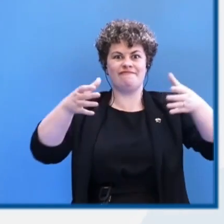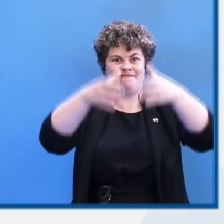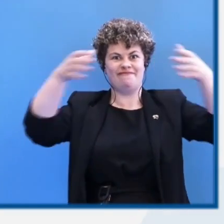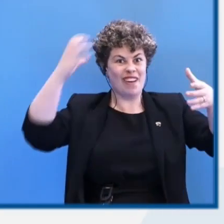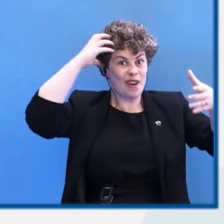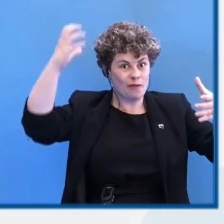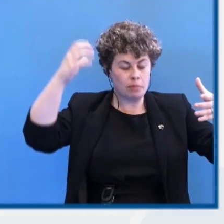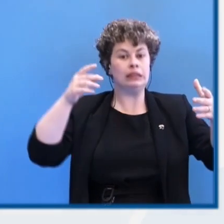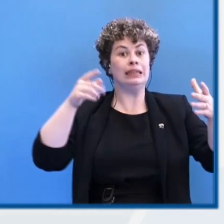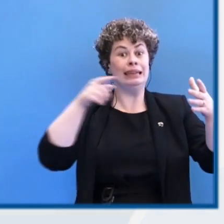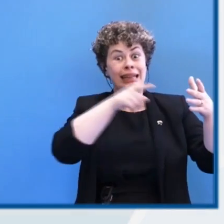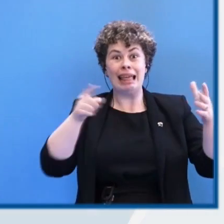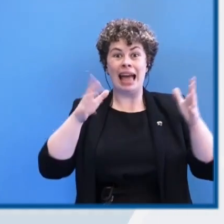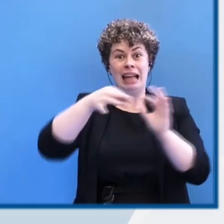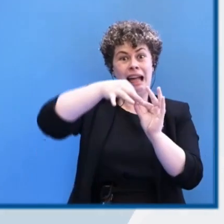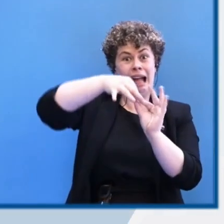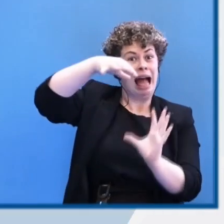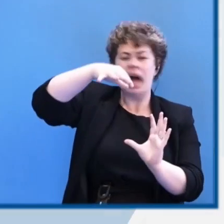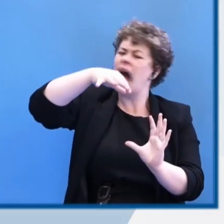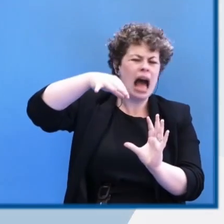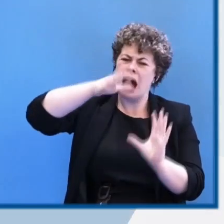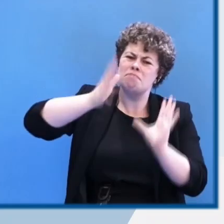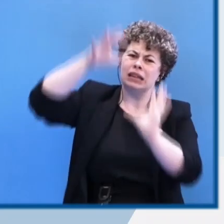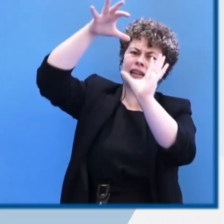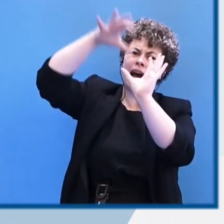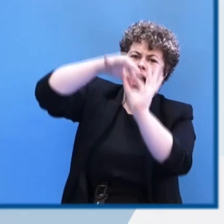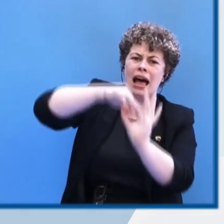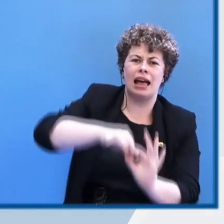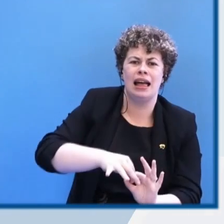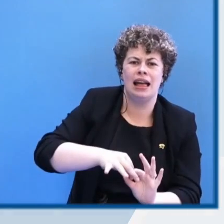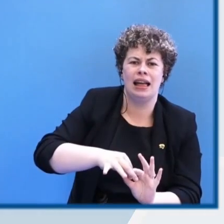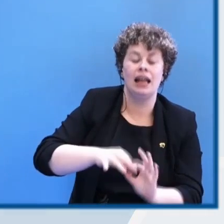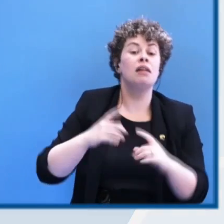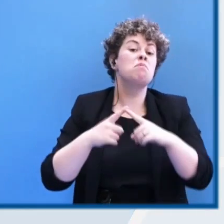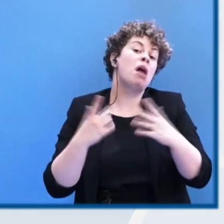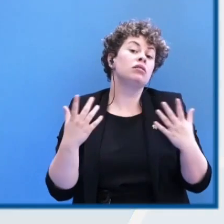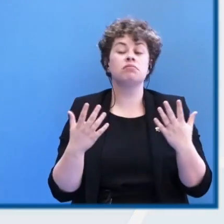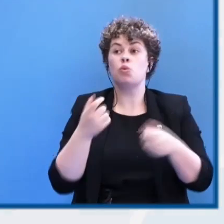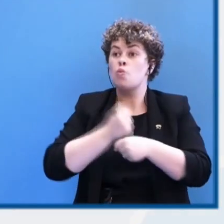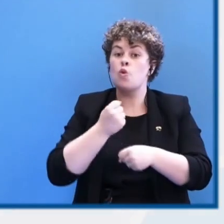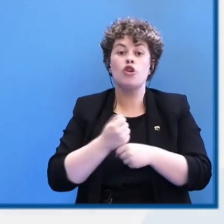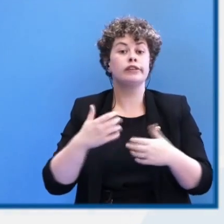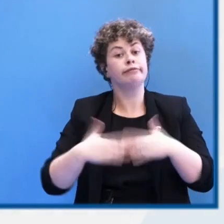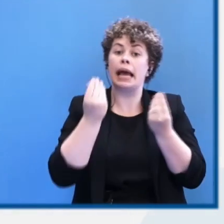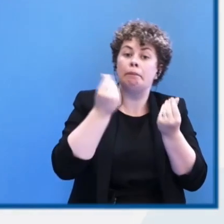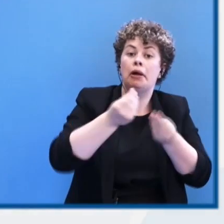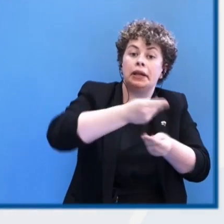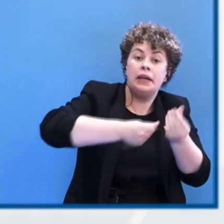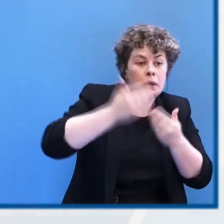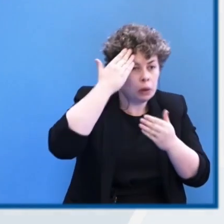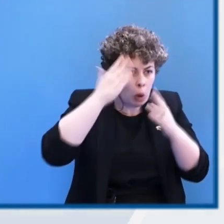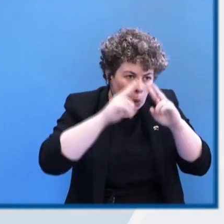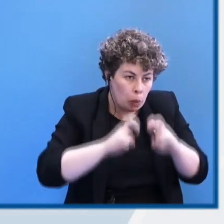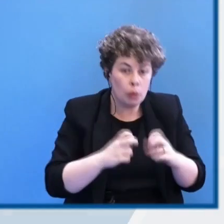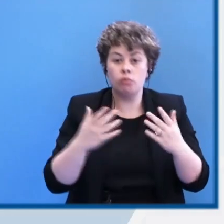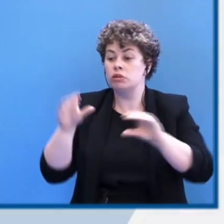allow, for example, our economists to be able to work very well with our scientists, and our social scientists to